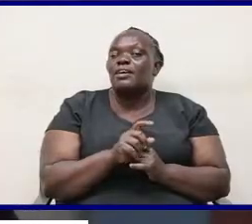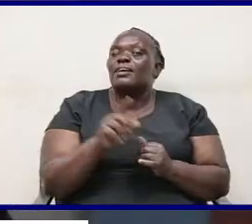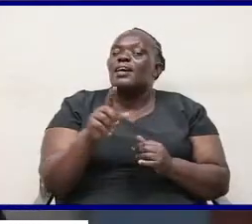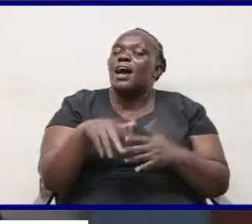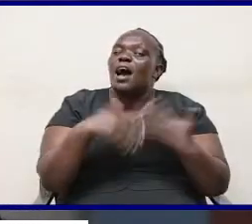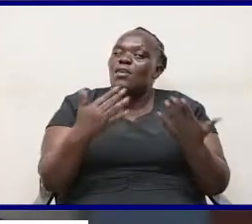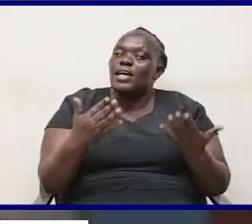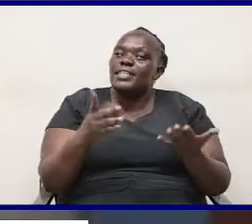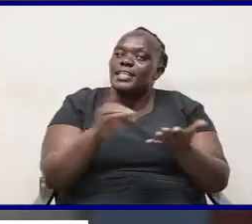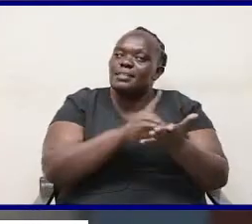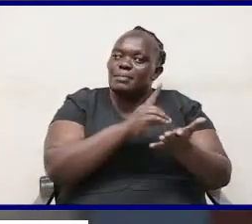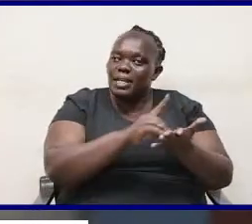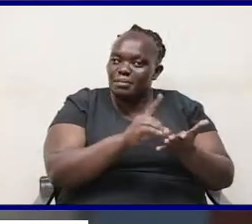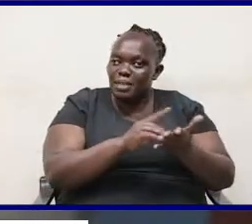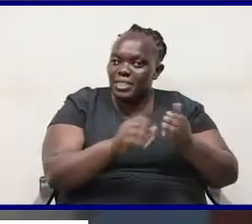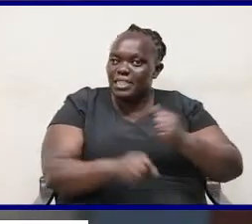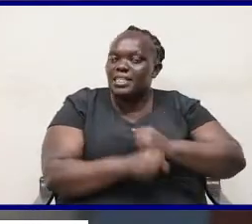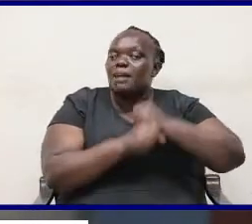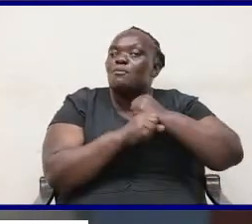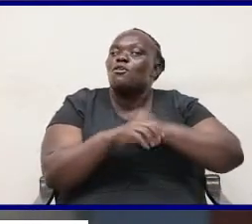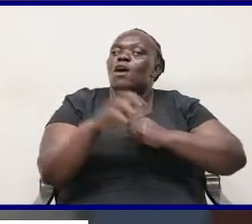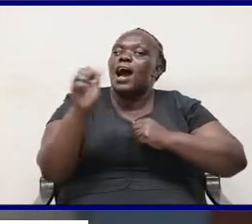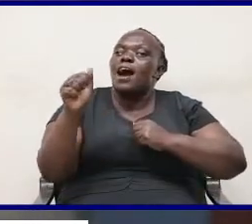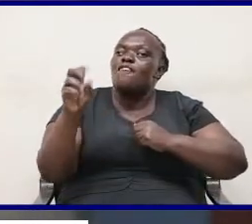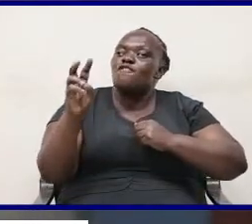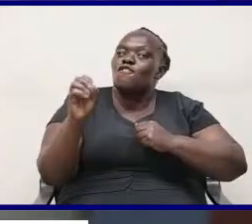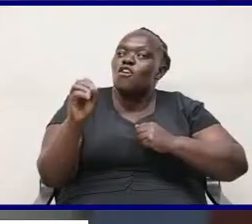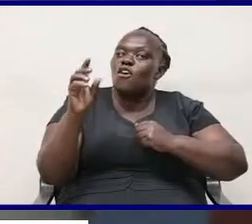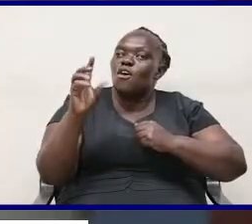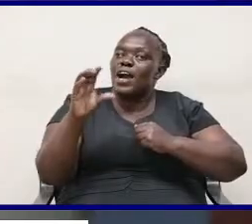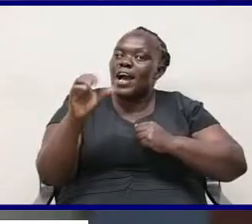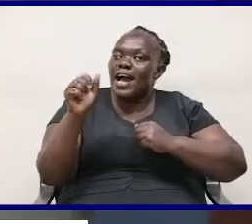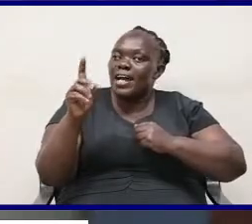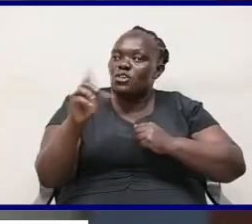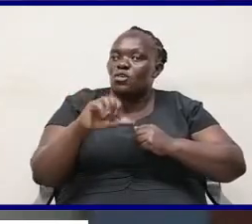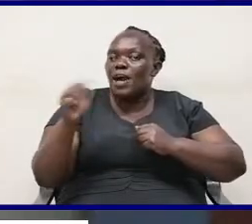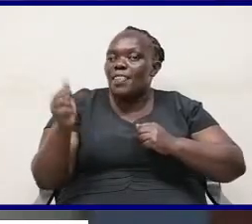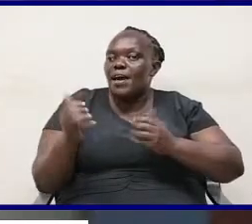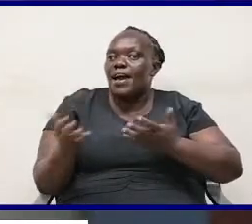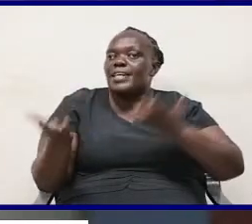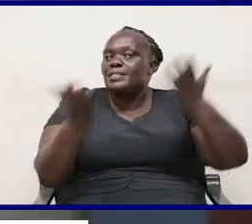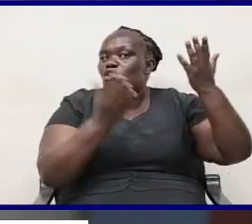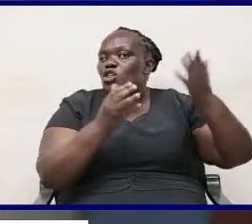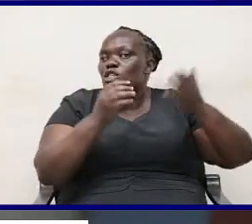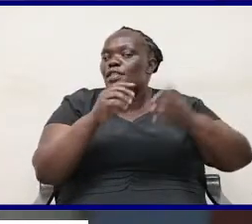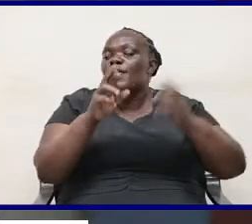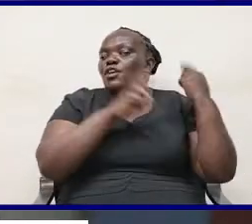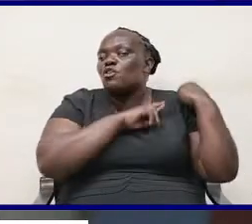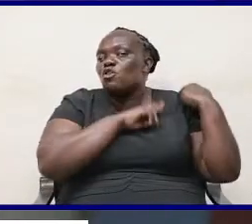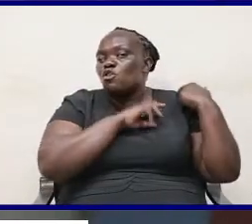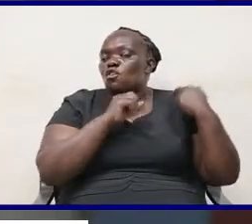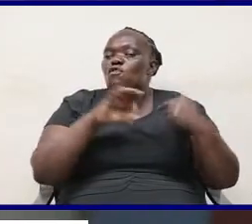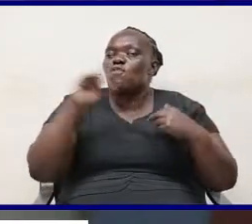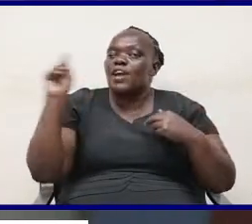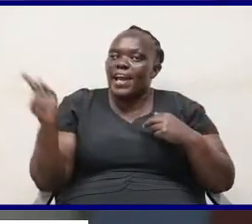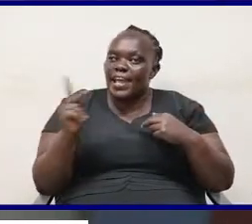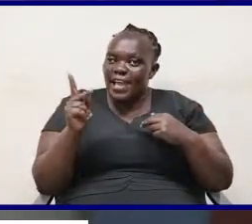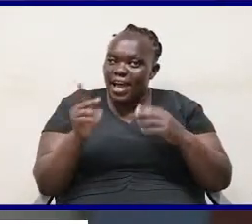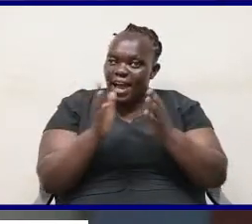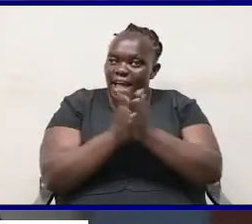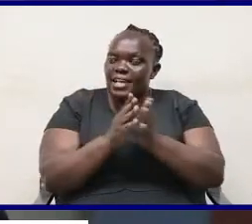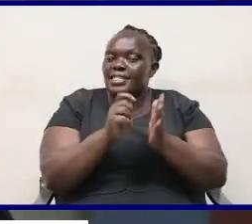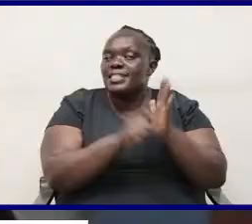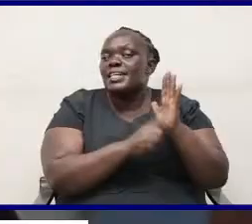how does the department support avocado and other exports? What is the role of Kenya Chamber of Commerce